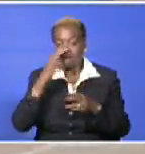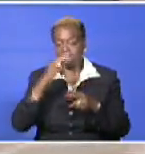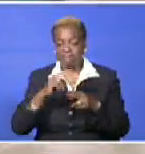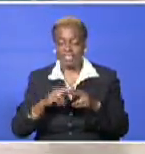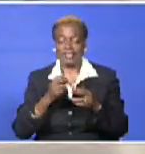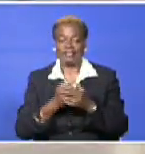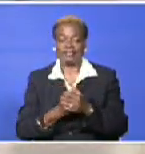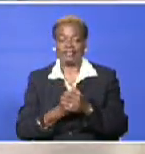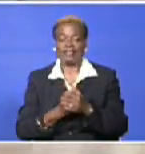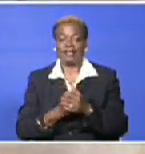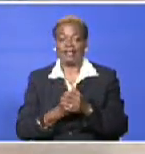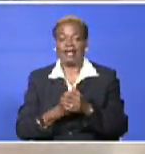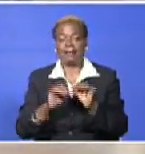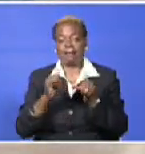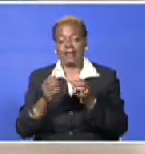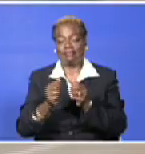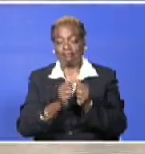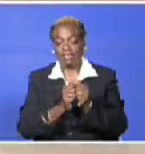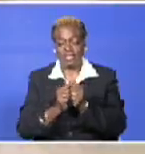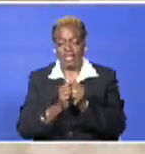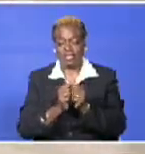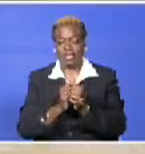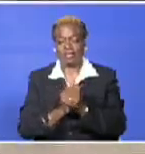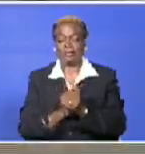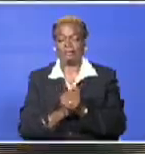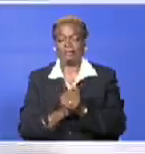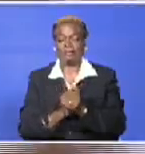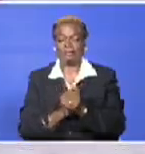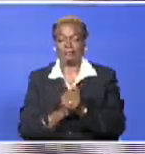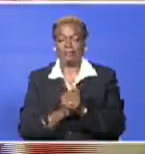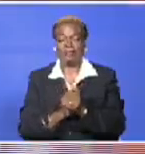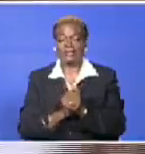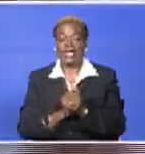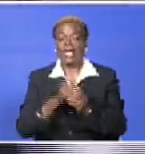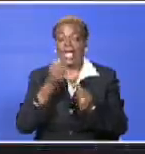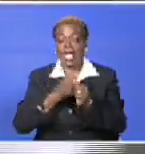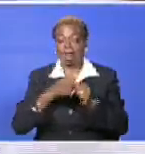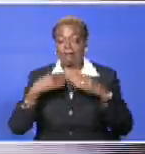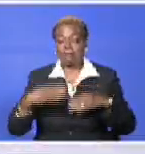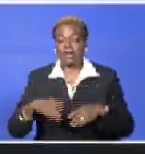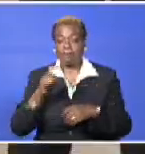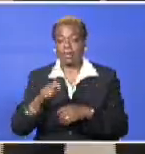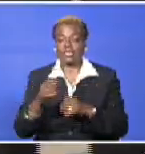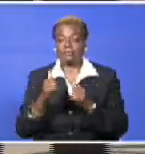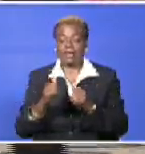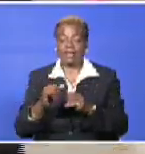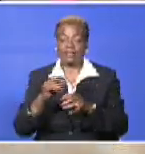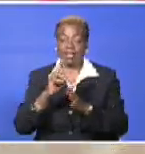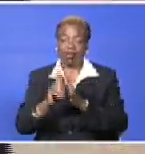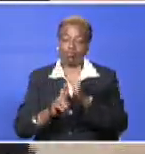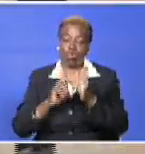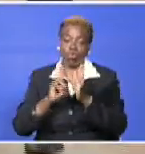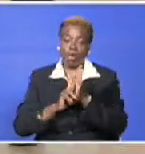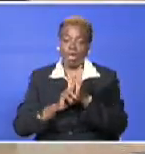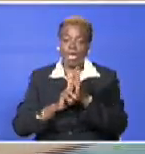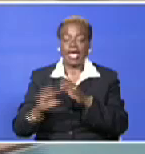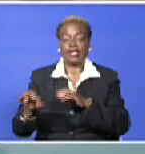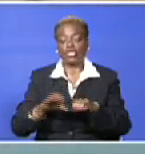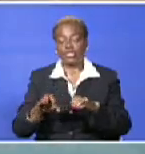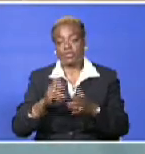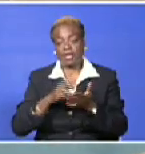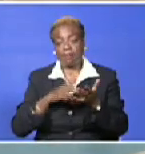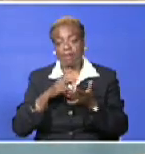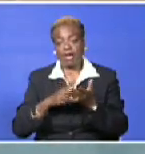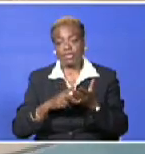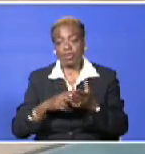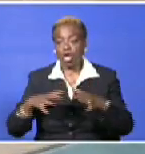up. And that's the way we look at things, you know what I'm saying? Everybody can play the role, everybody can do their part. So, you know, we're confident that no